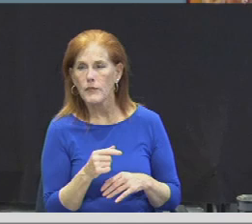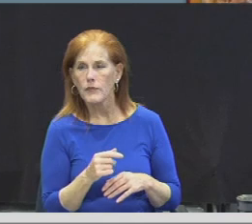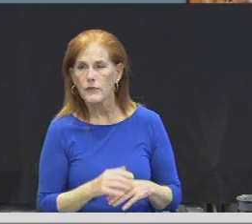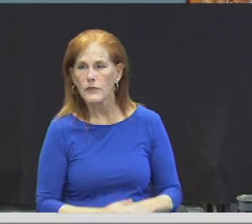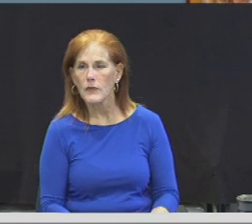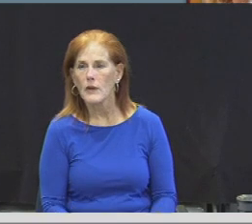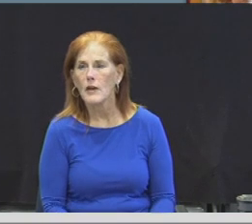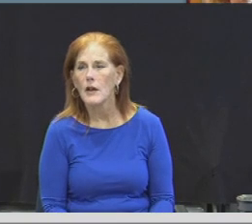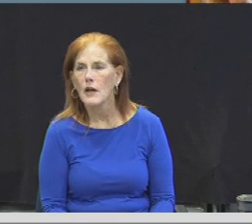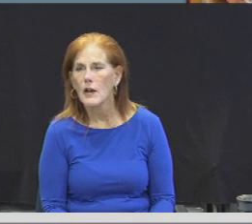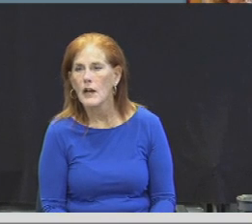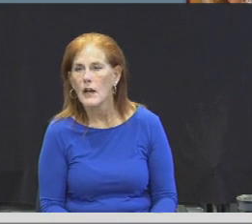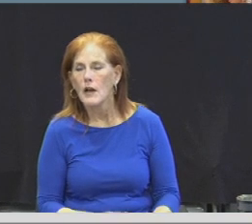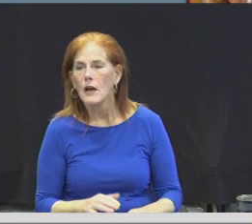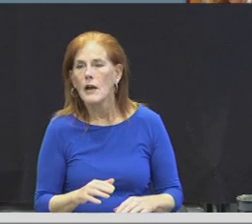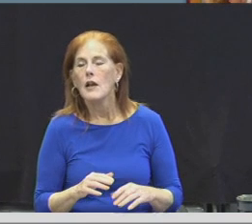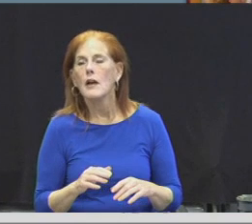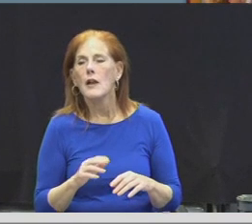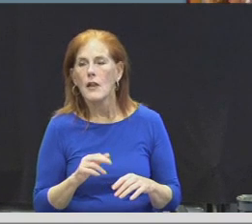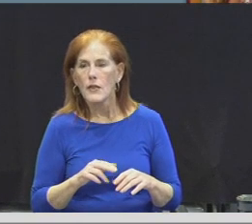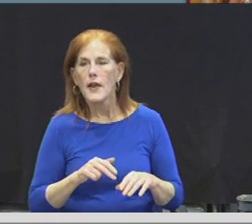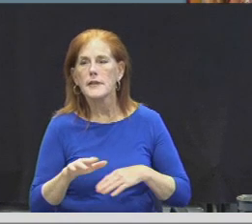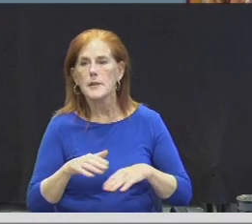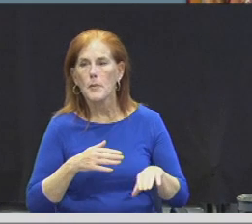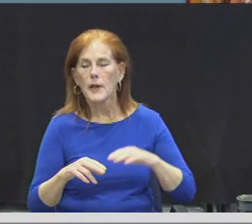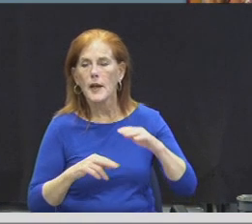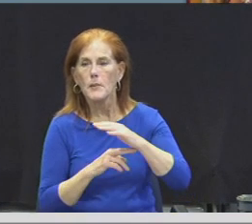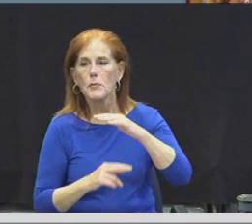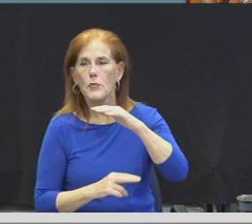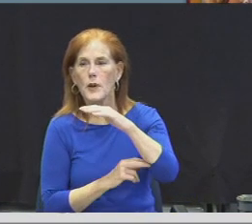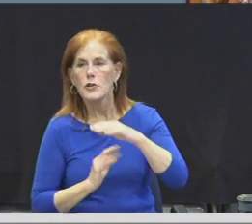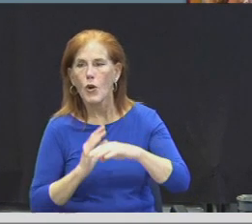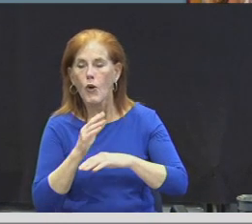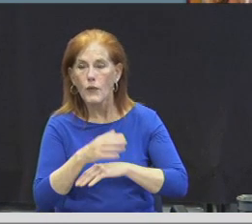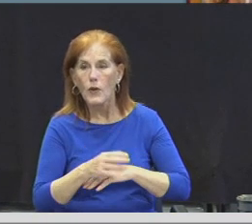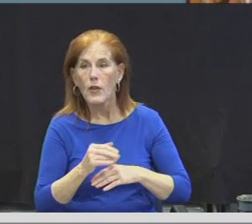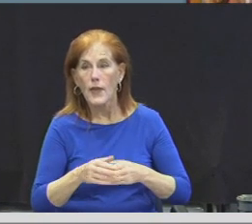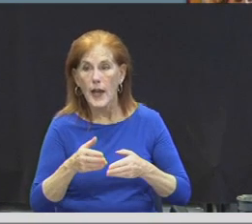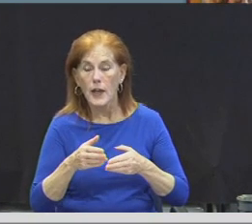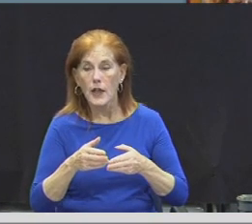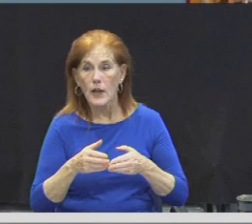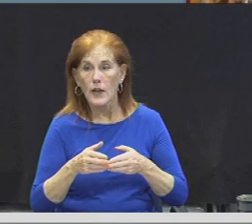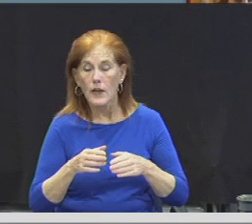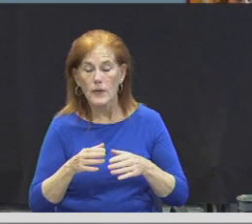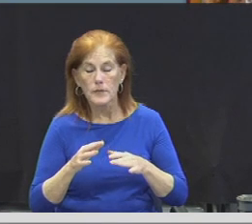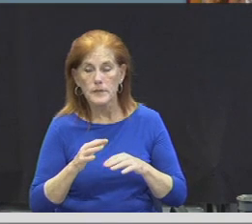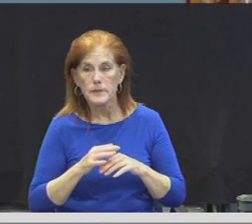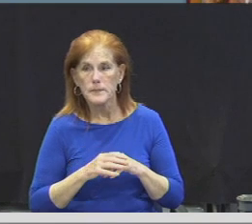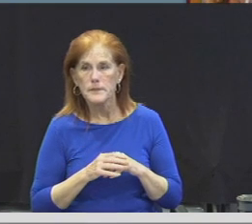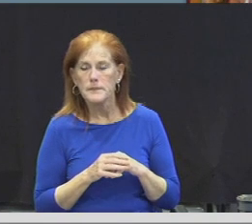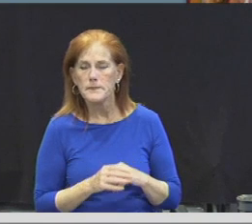right here. You can see this is the pedestrian bridge connection over. Riverfront Drive has been extended and now connects,